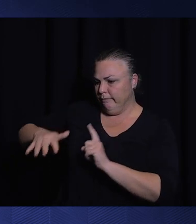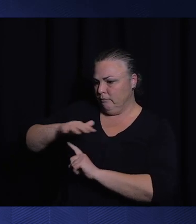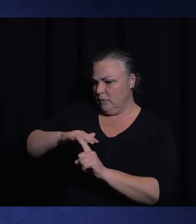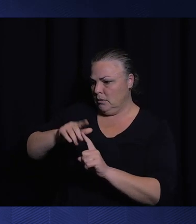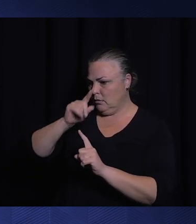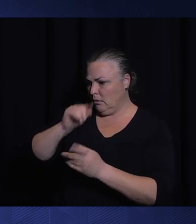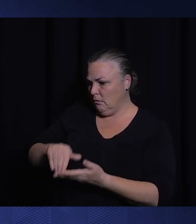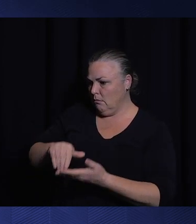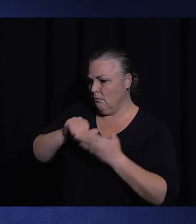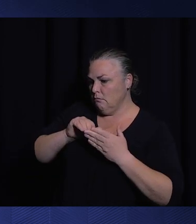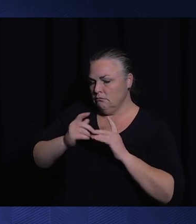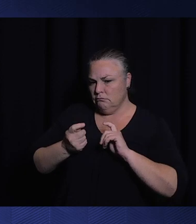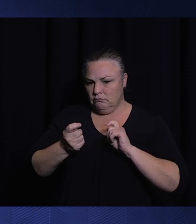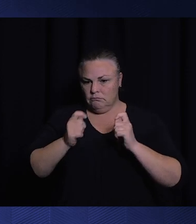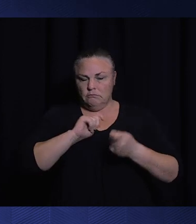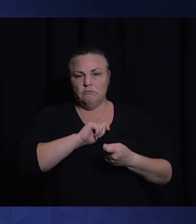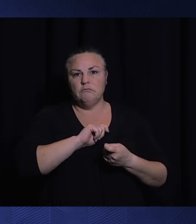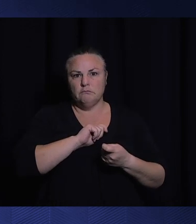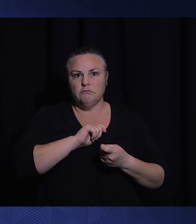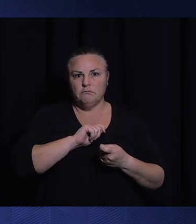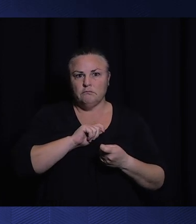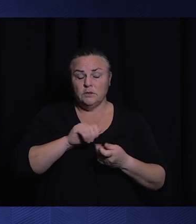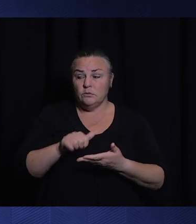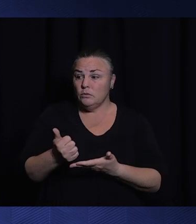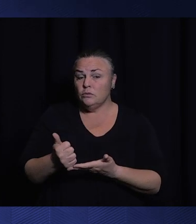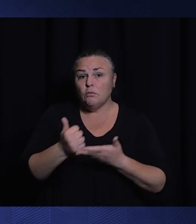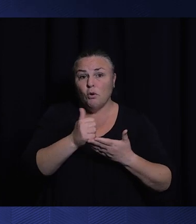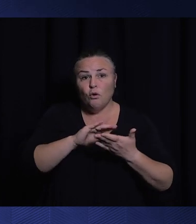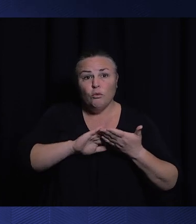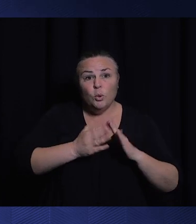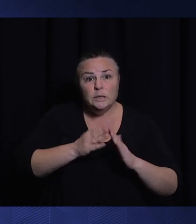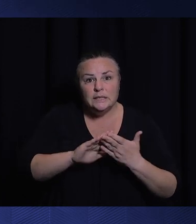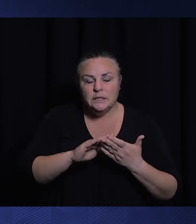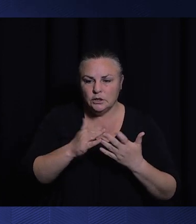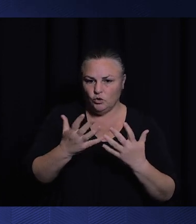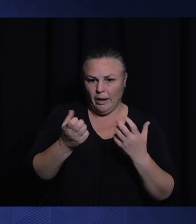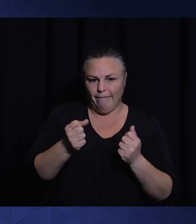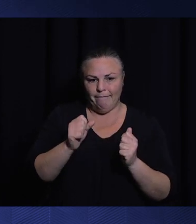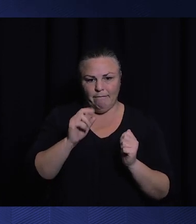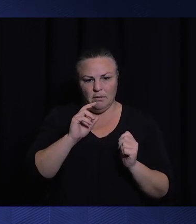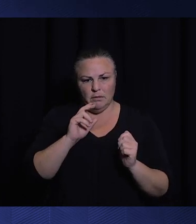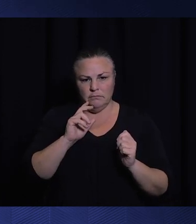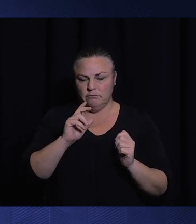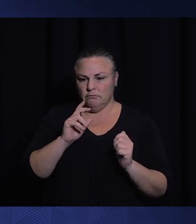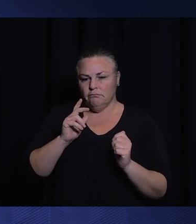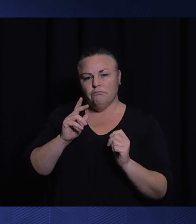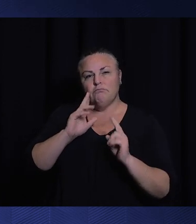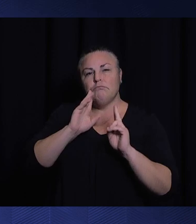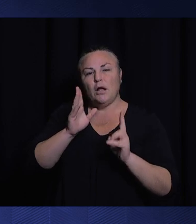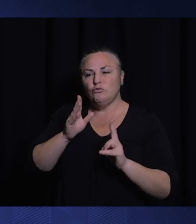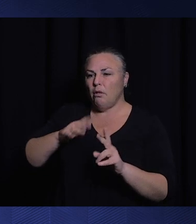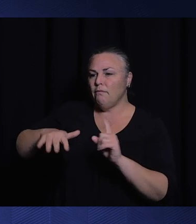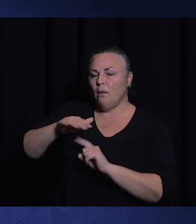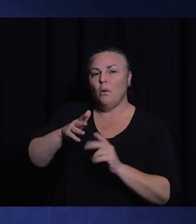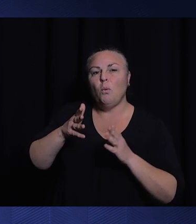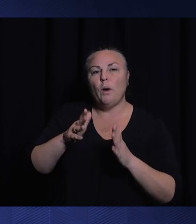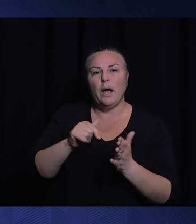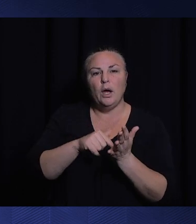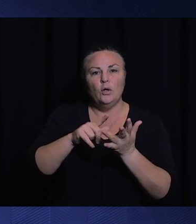play in supporting communities and having natural ways of dealing with the challenges we can face from sea level rises,